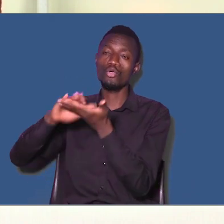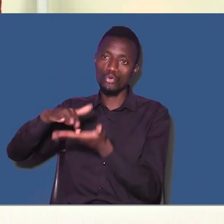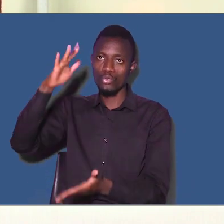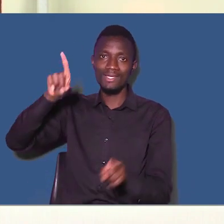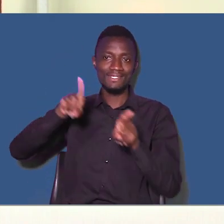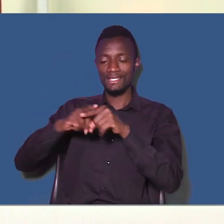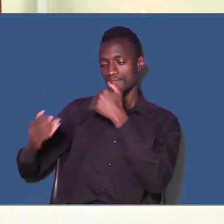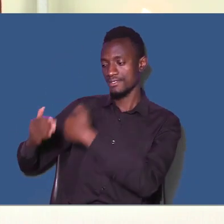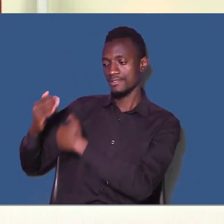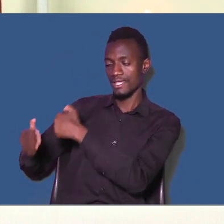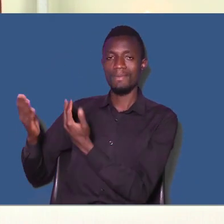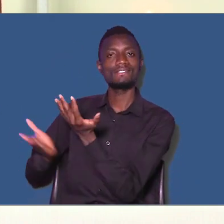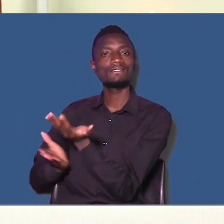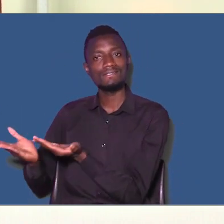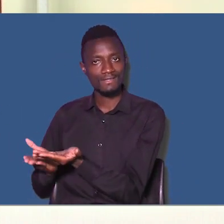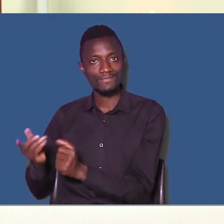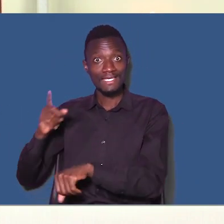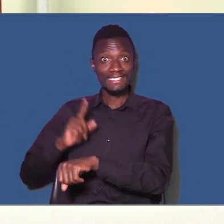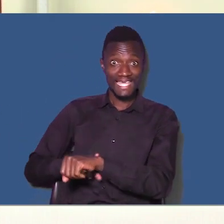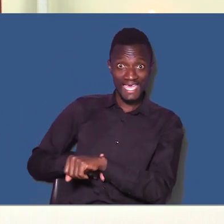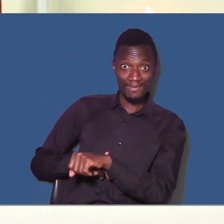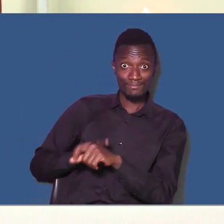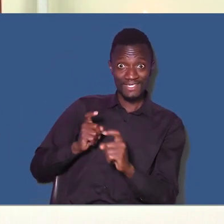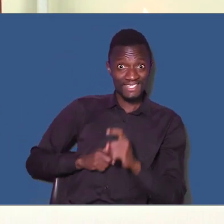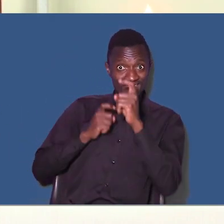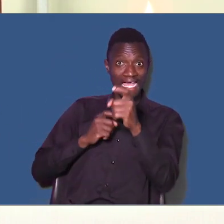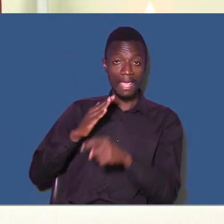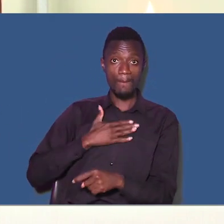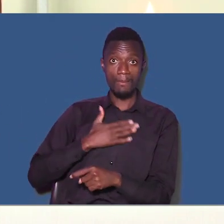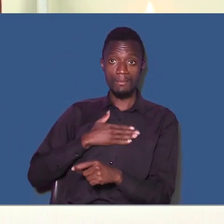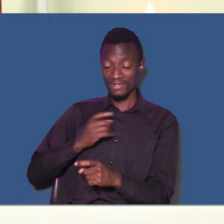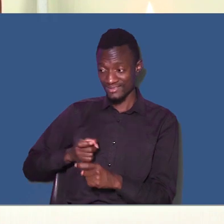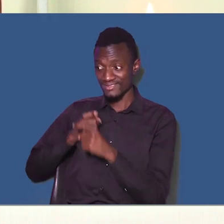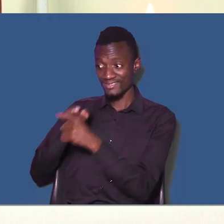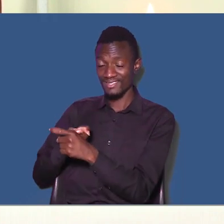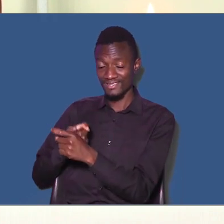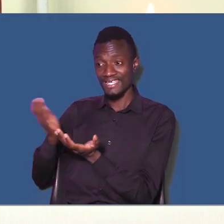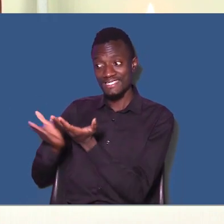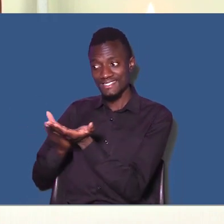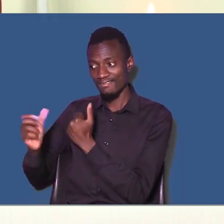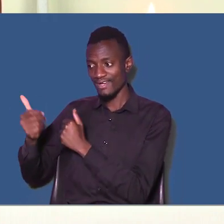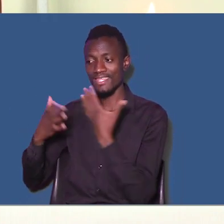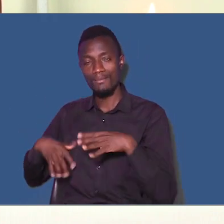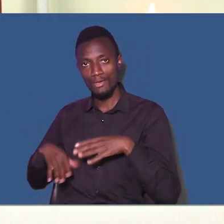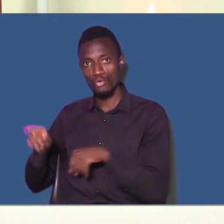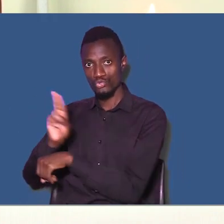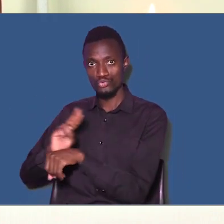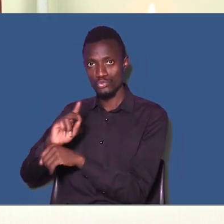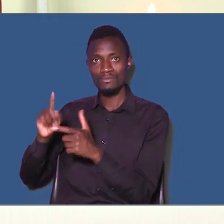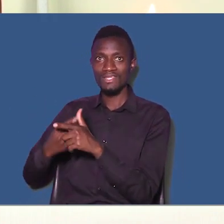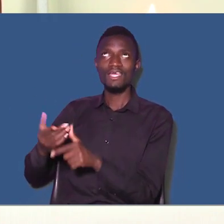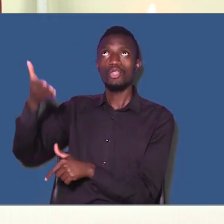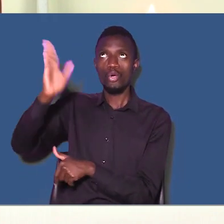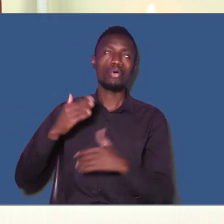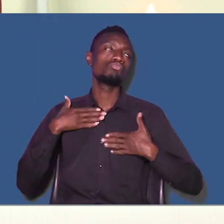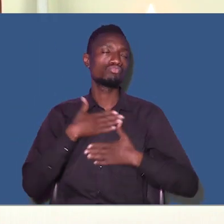serving others, we glorify God and they see Jesus in us and praise him for the help they have